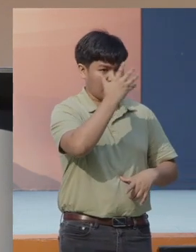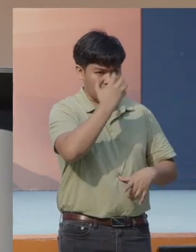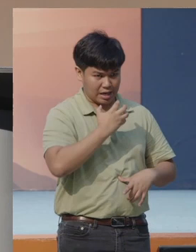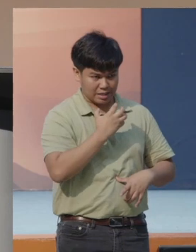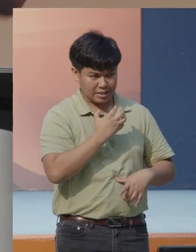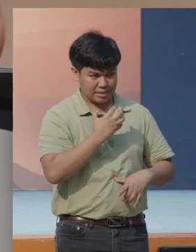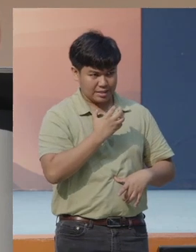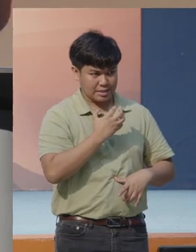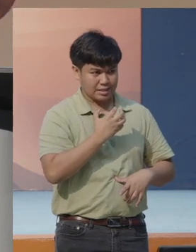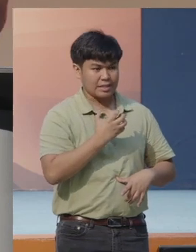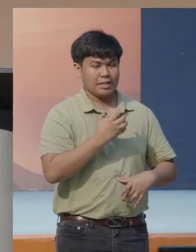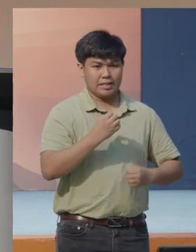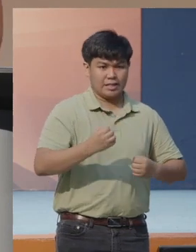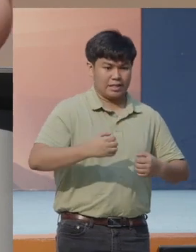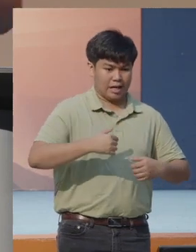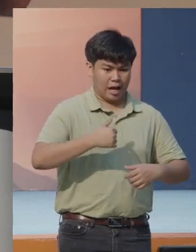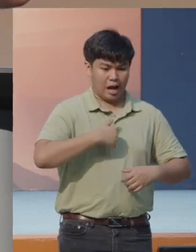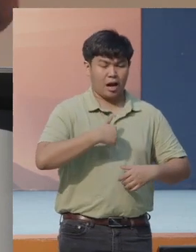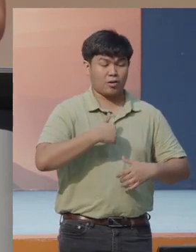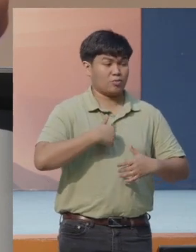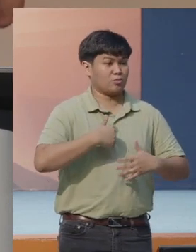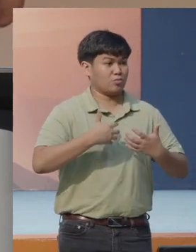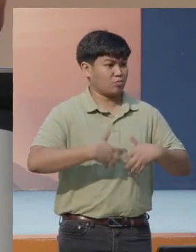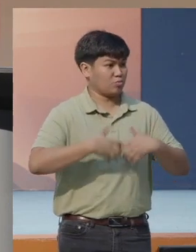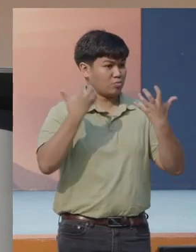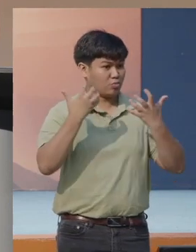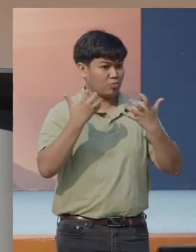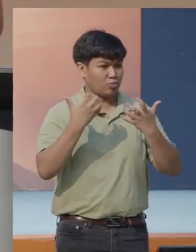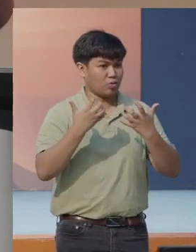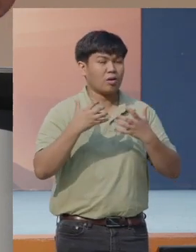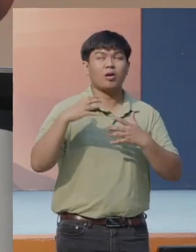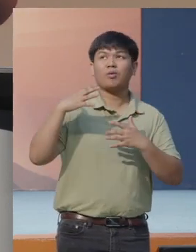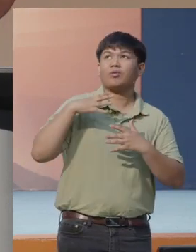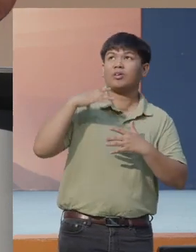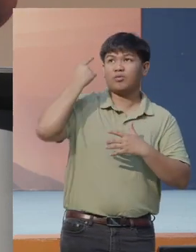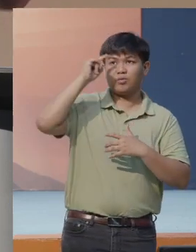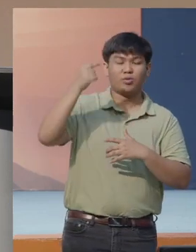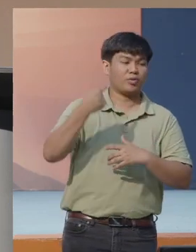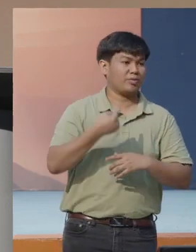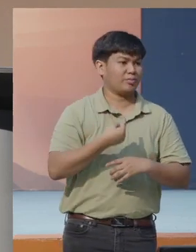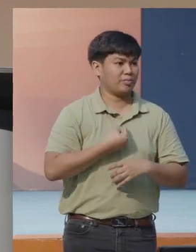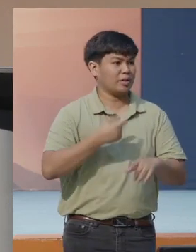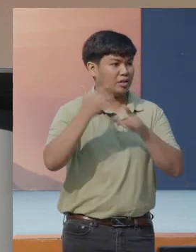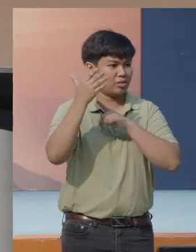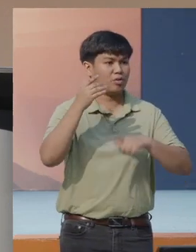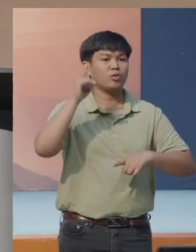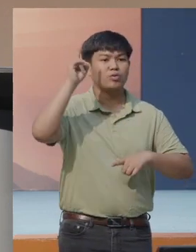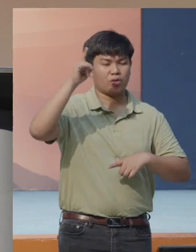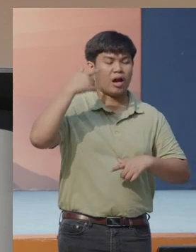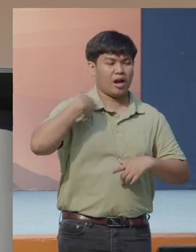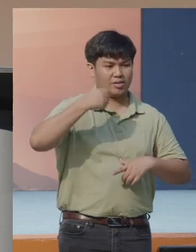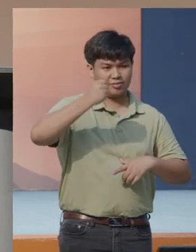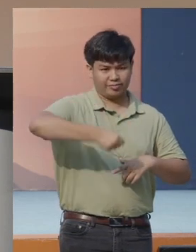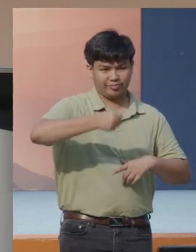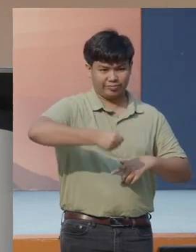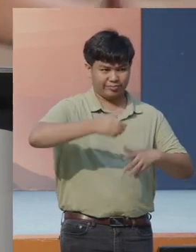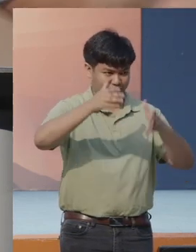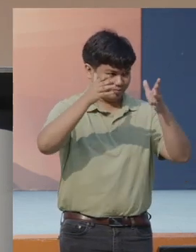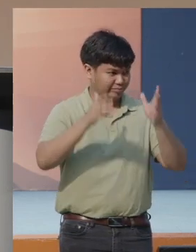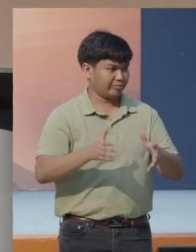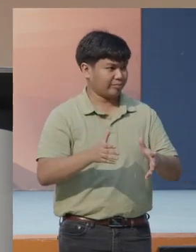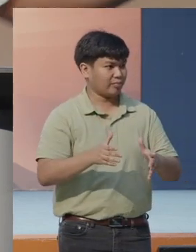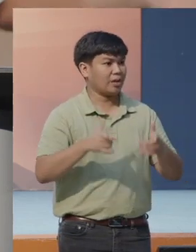up against the fury of my enemies. Awake for me. You have appointed a judgment. Let